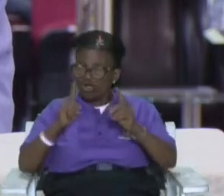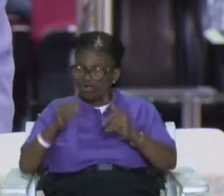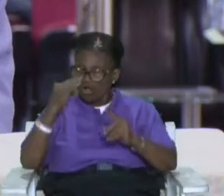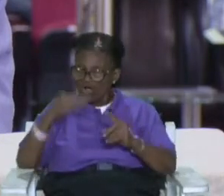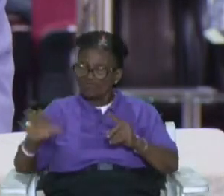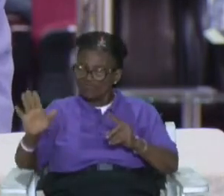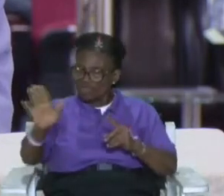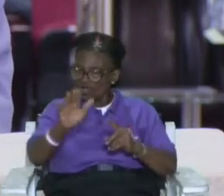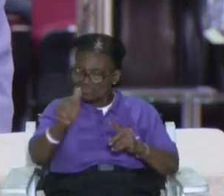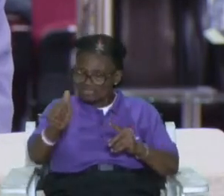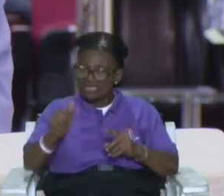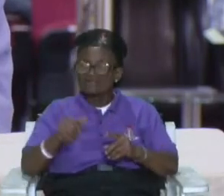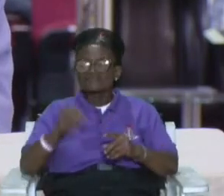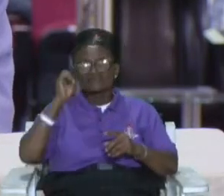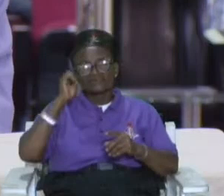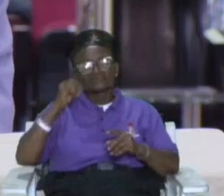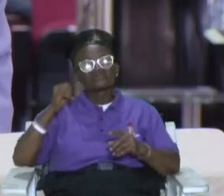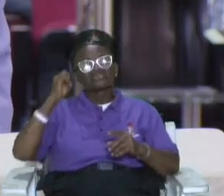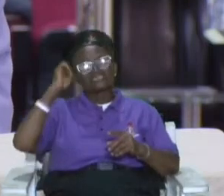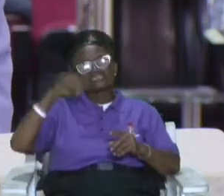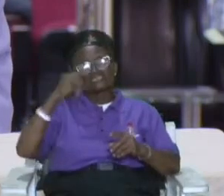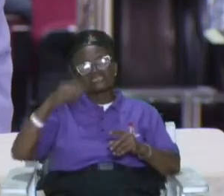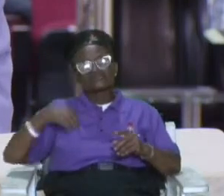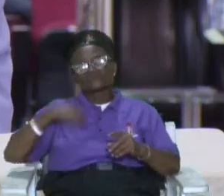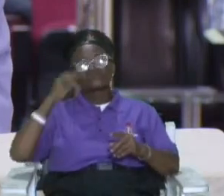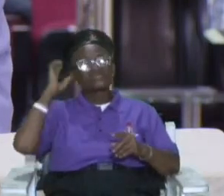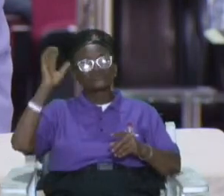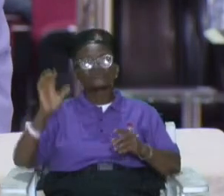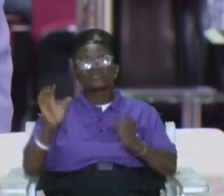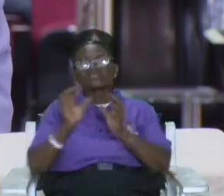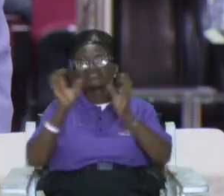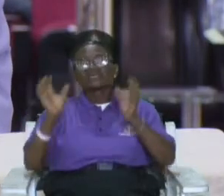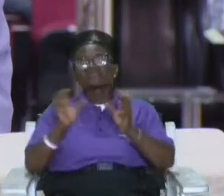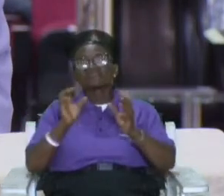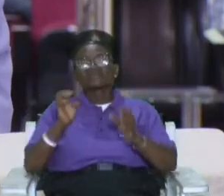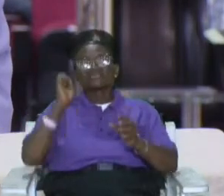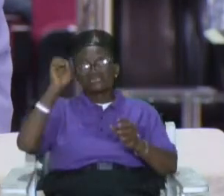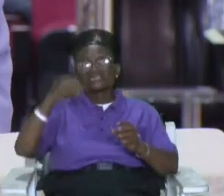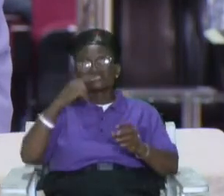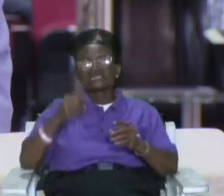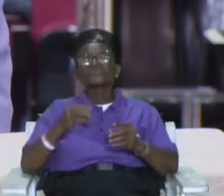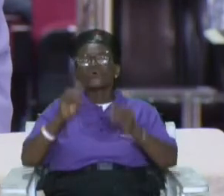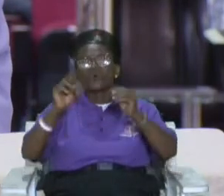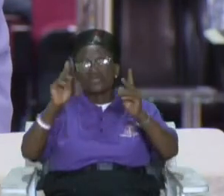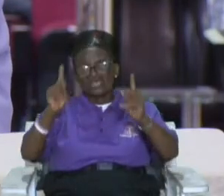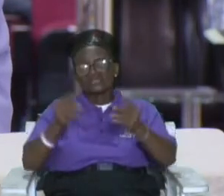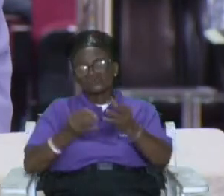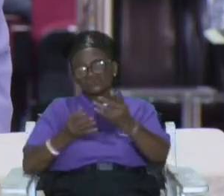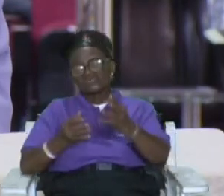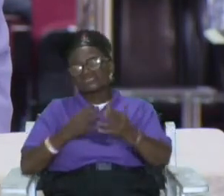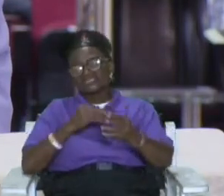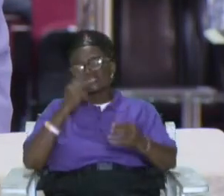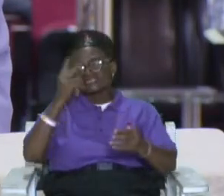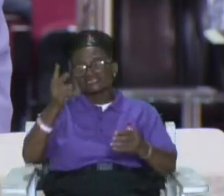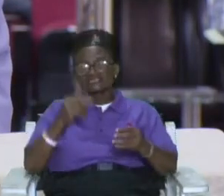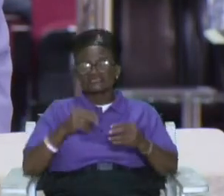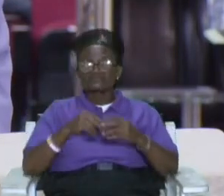He said, "We will celebrate." And he said, "Well, we'll wait and see."